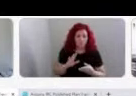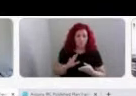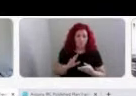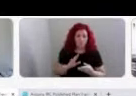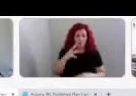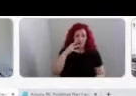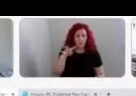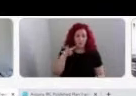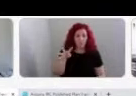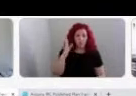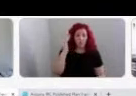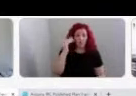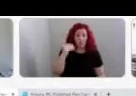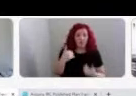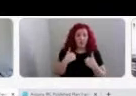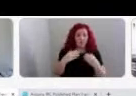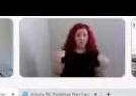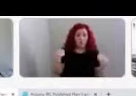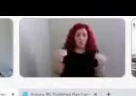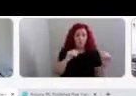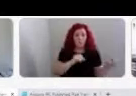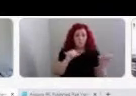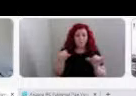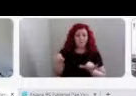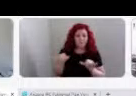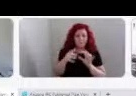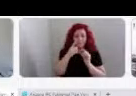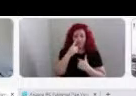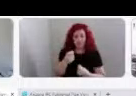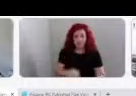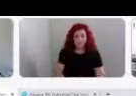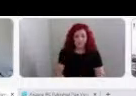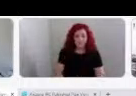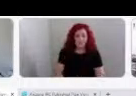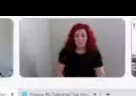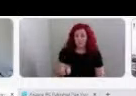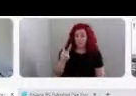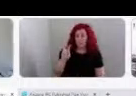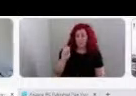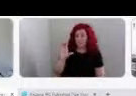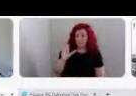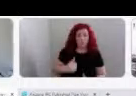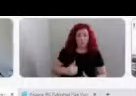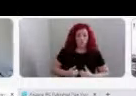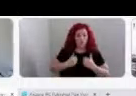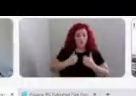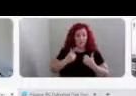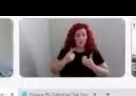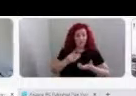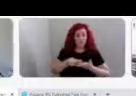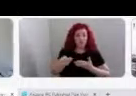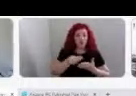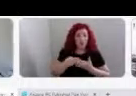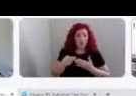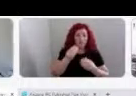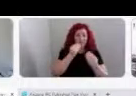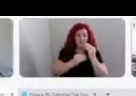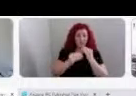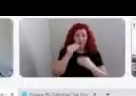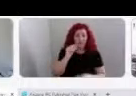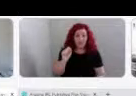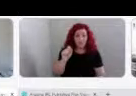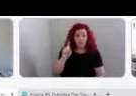ignored because we have no common interests as a voc resident i shop and dine in sedona cottonwood and